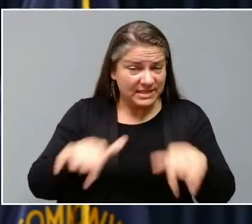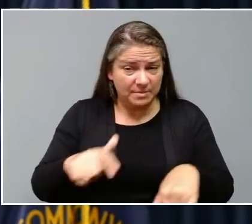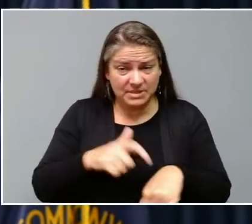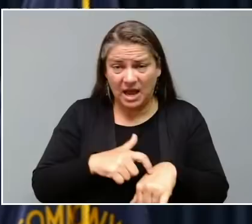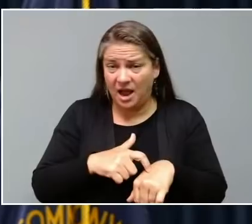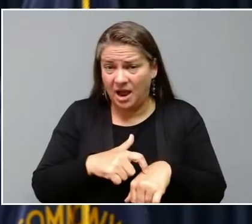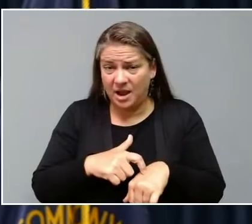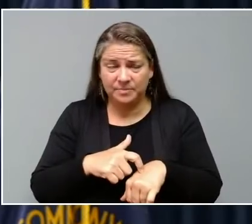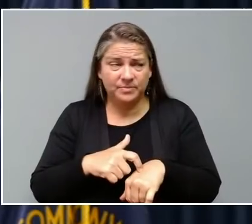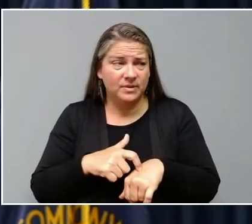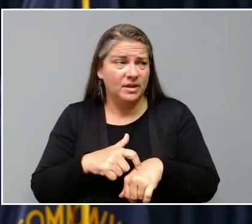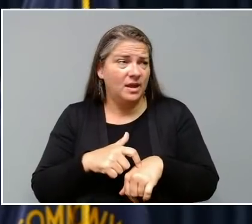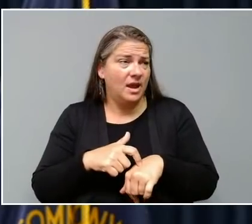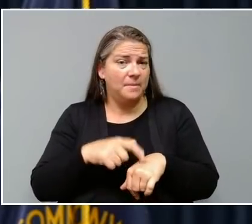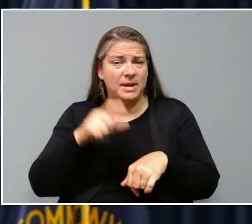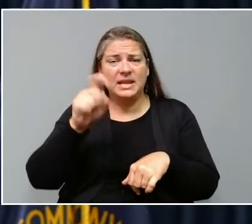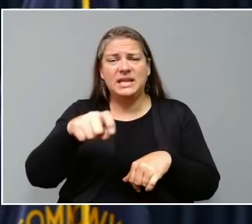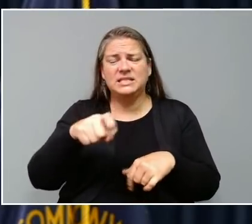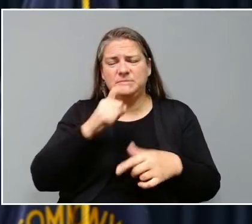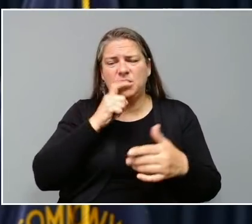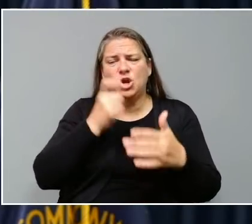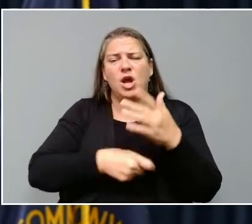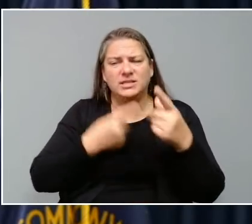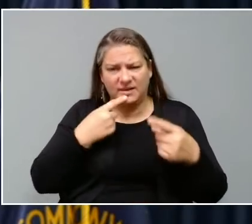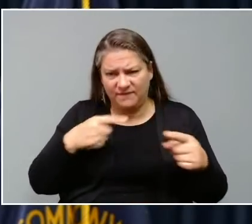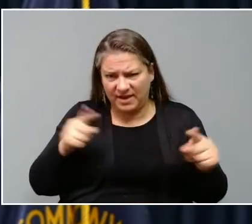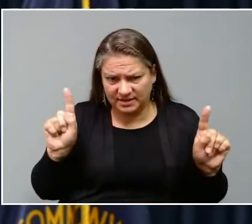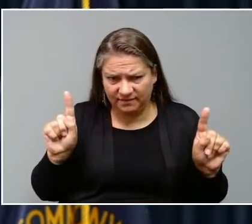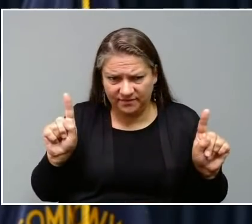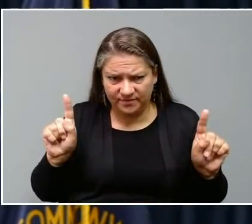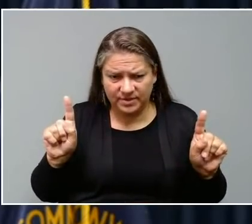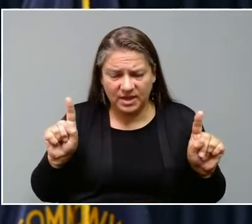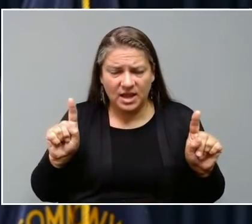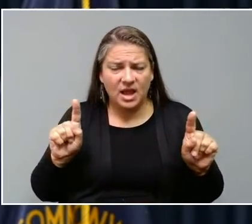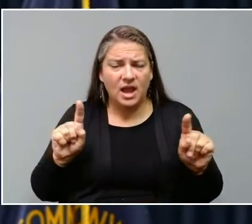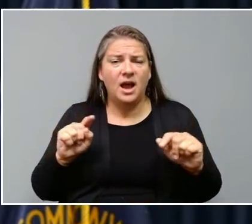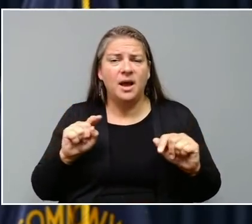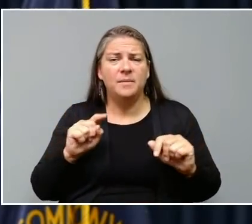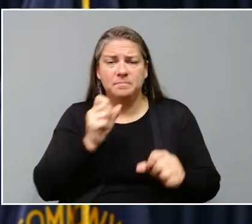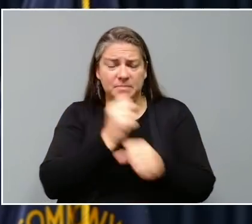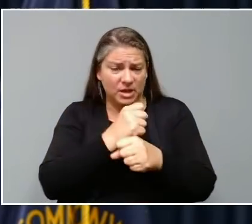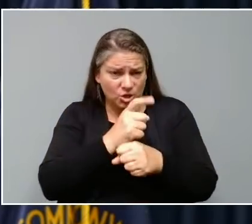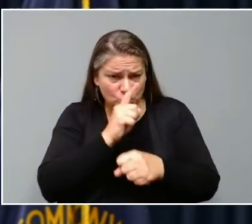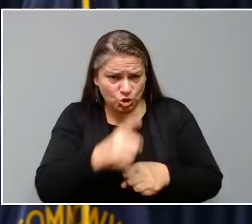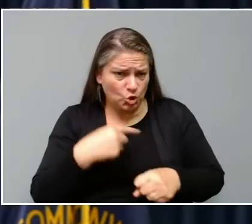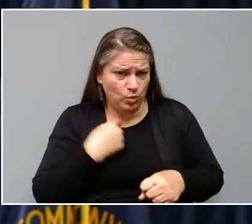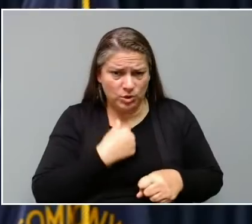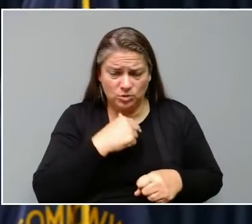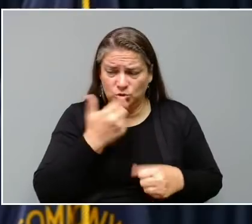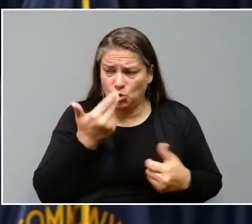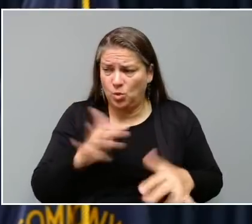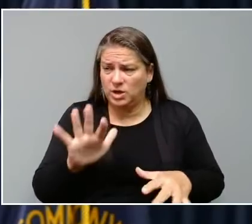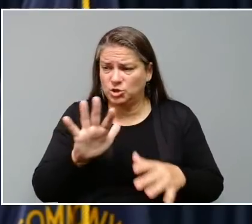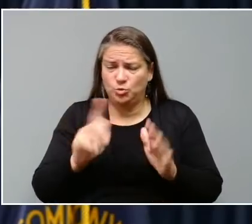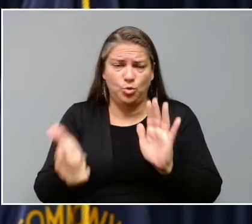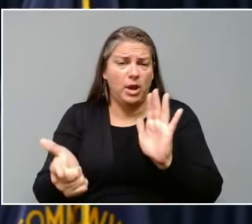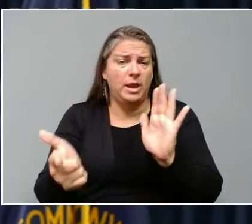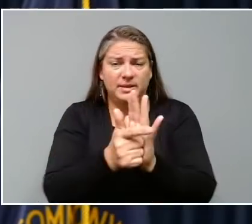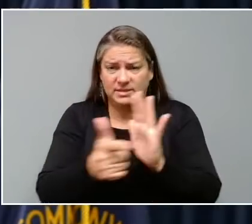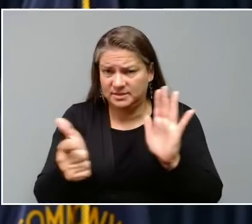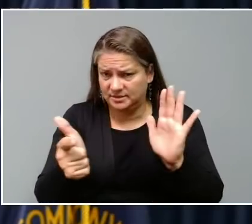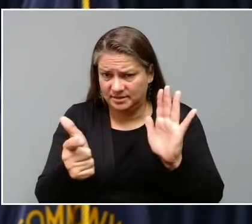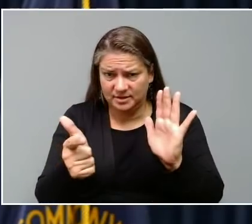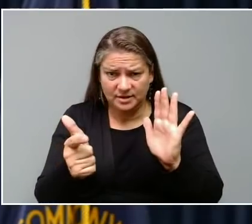needs to be cost effective and assuring that we don't make it prohibitive for those